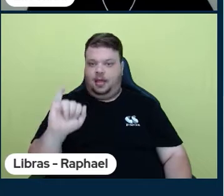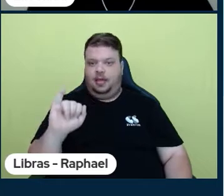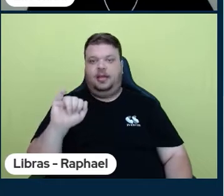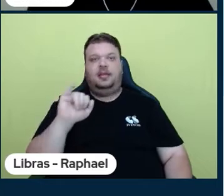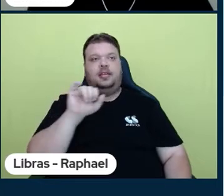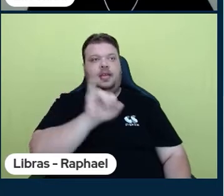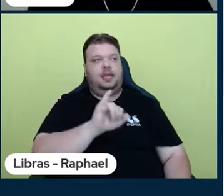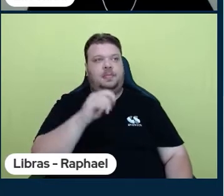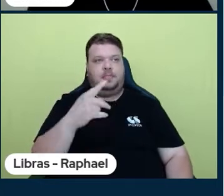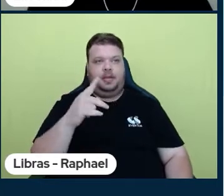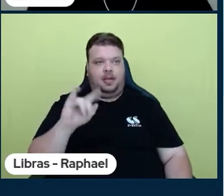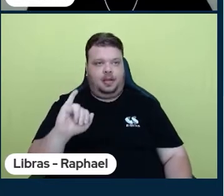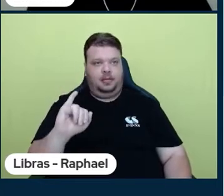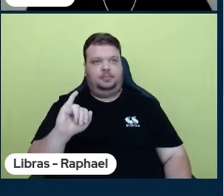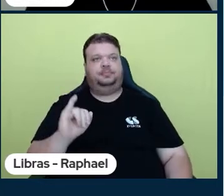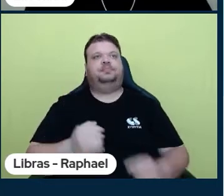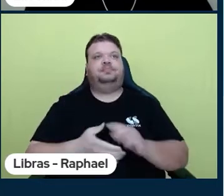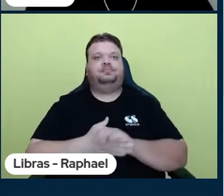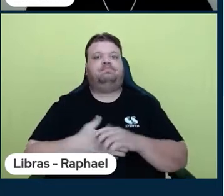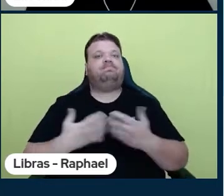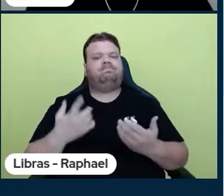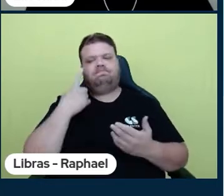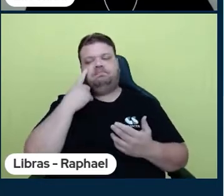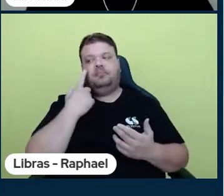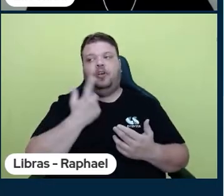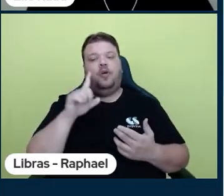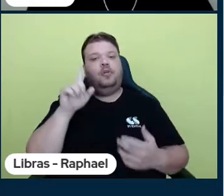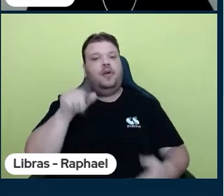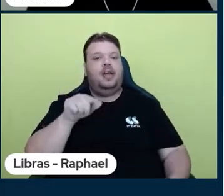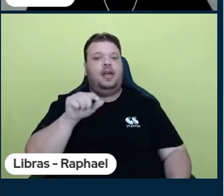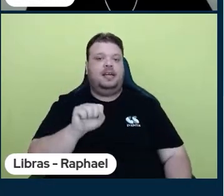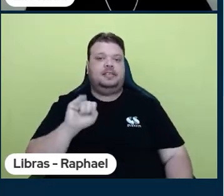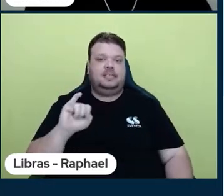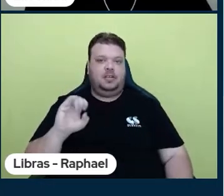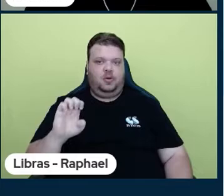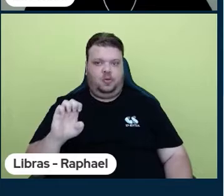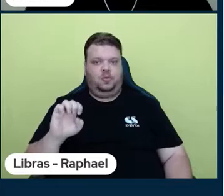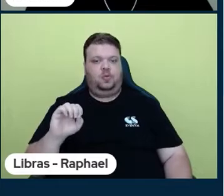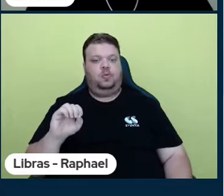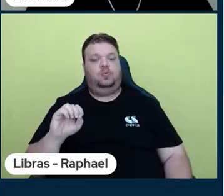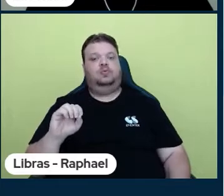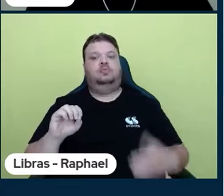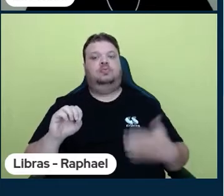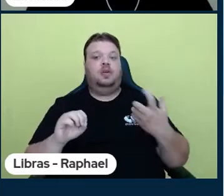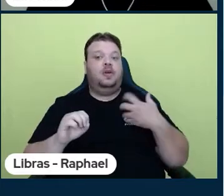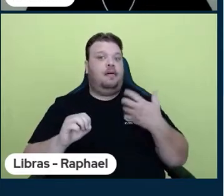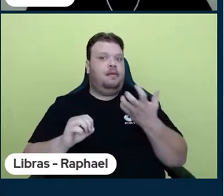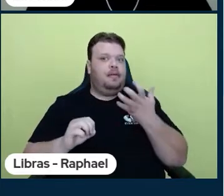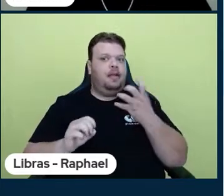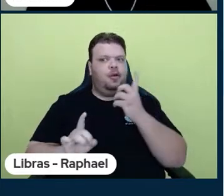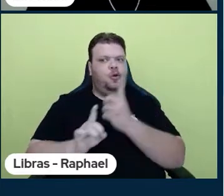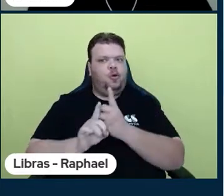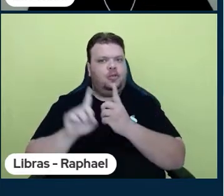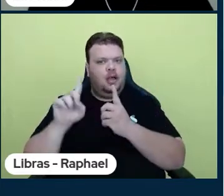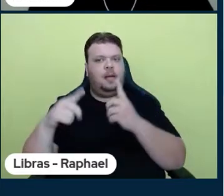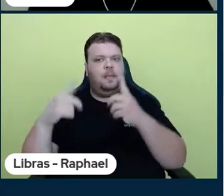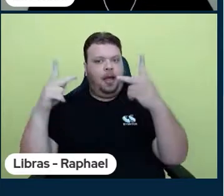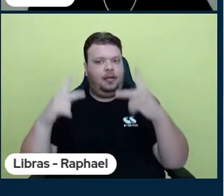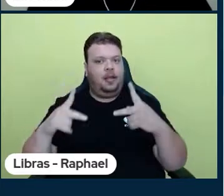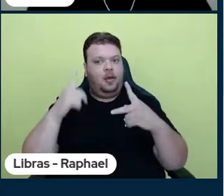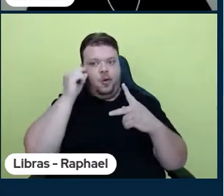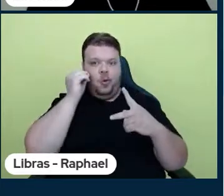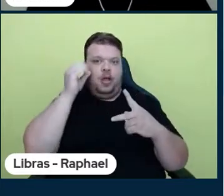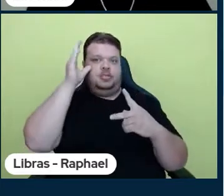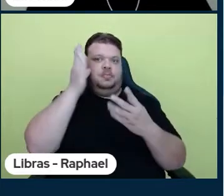panel is not for every entity, but every SEO would love to have a knowledge